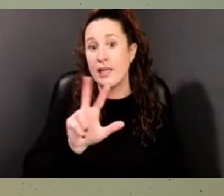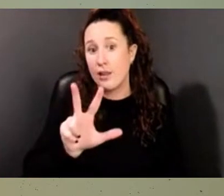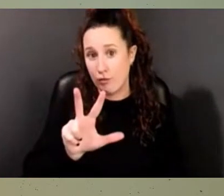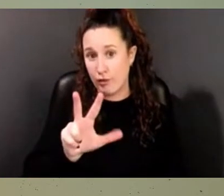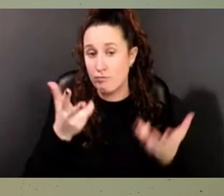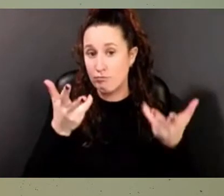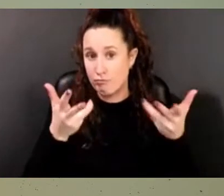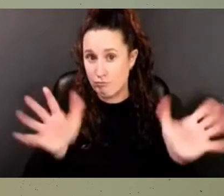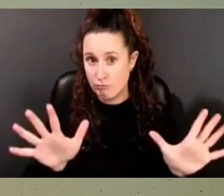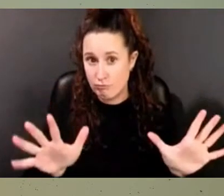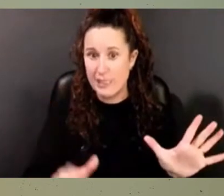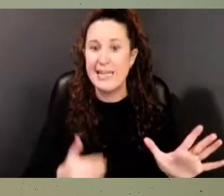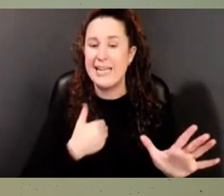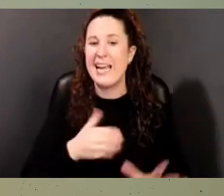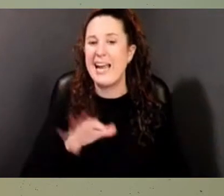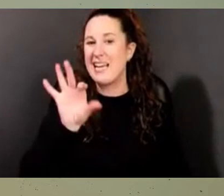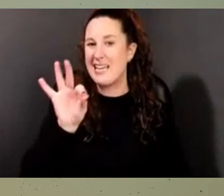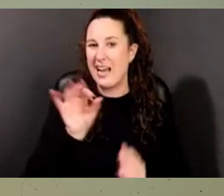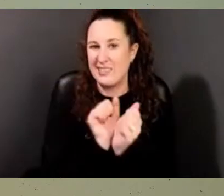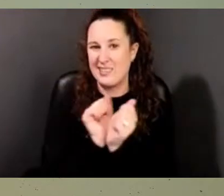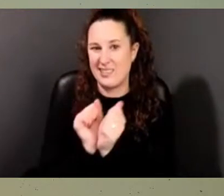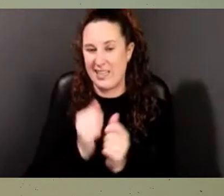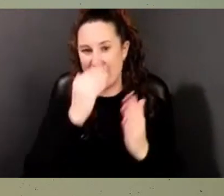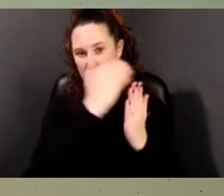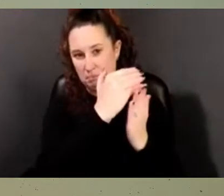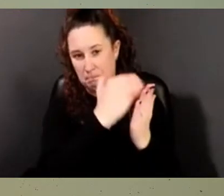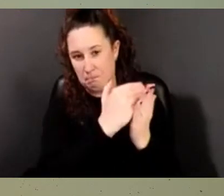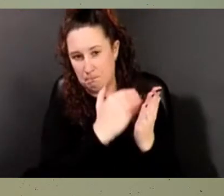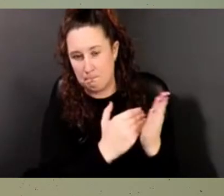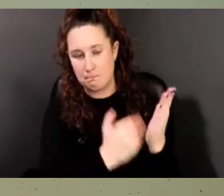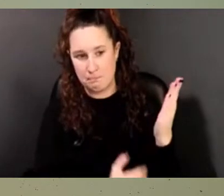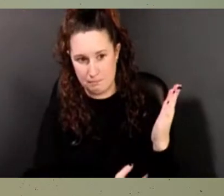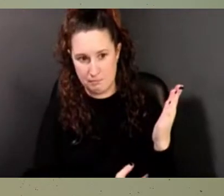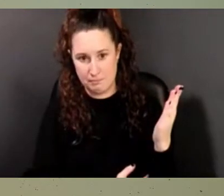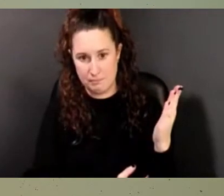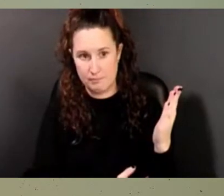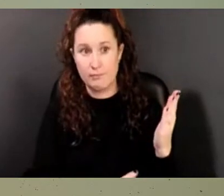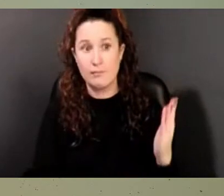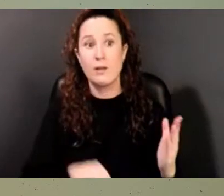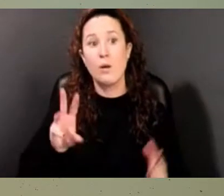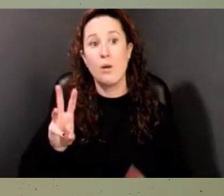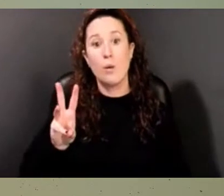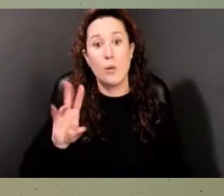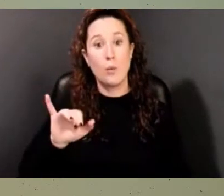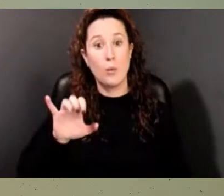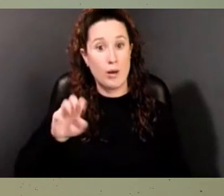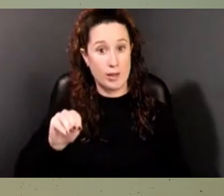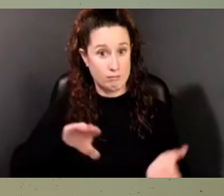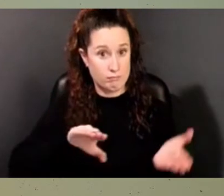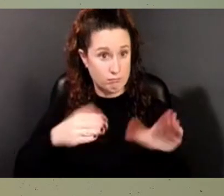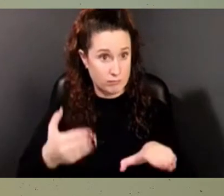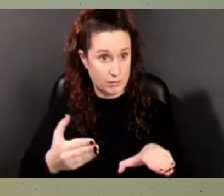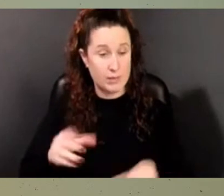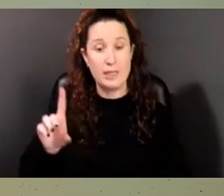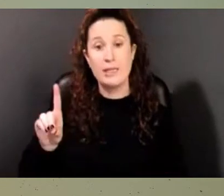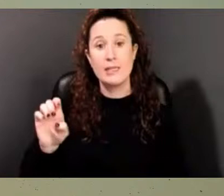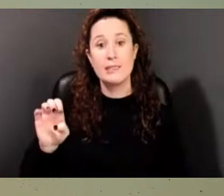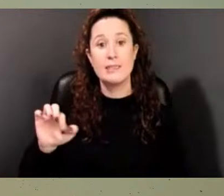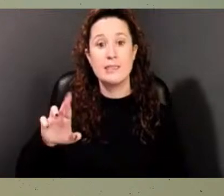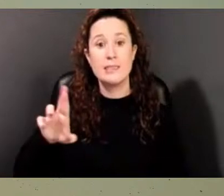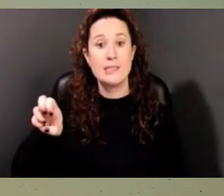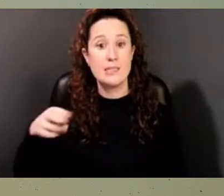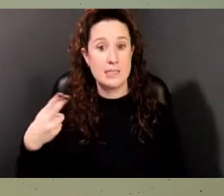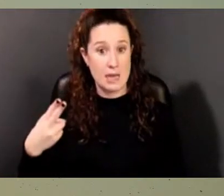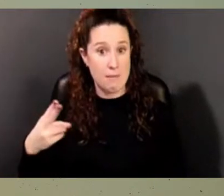his inventory. Some were listed by name. After William White's death, Deborah moved to Upper Place and remained a tenant of